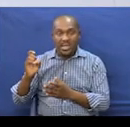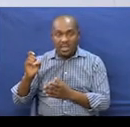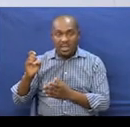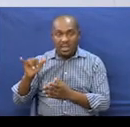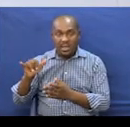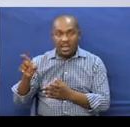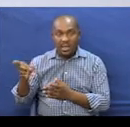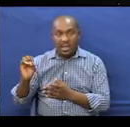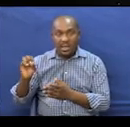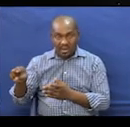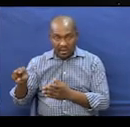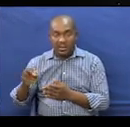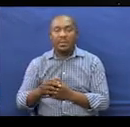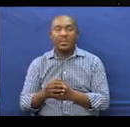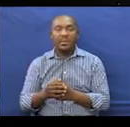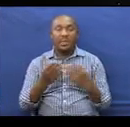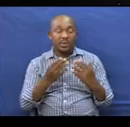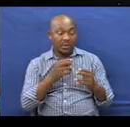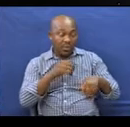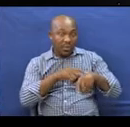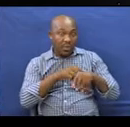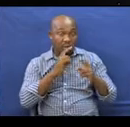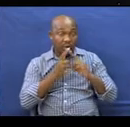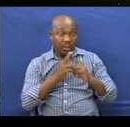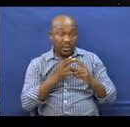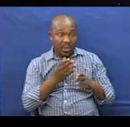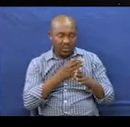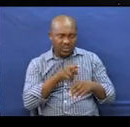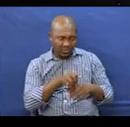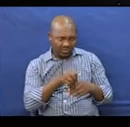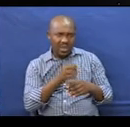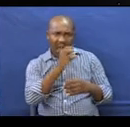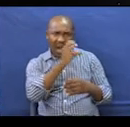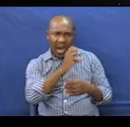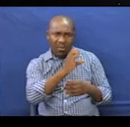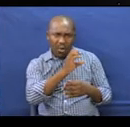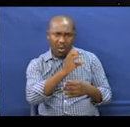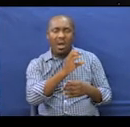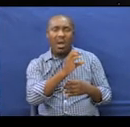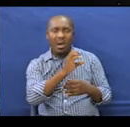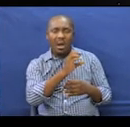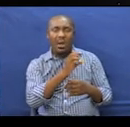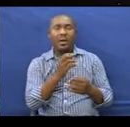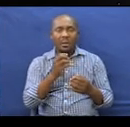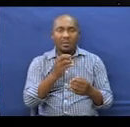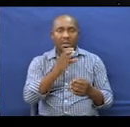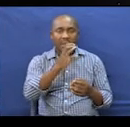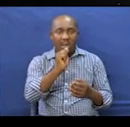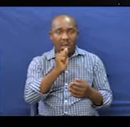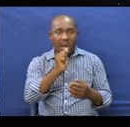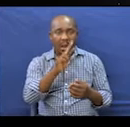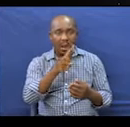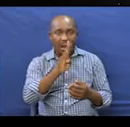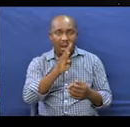So when you're talking about carbohydrate, are the food materials or food substances that are made up with first carbon,